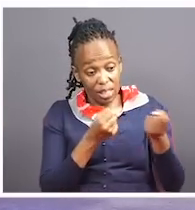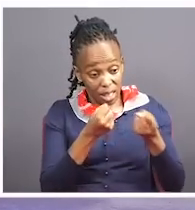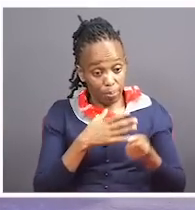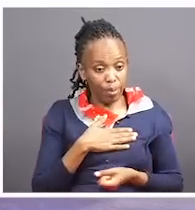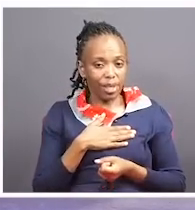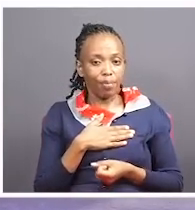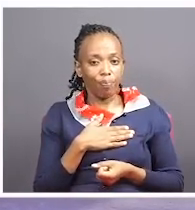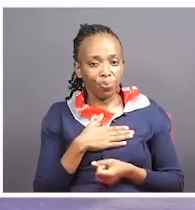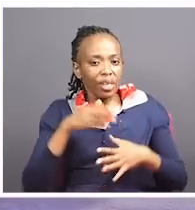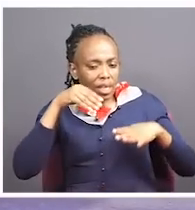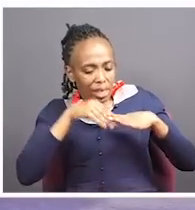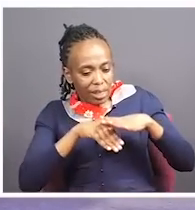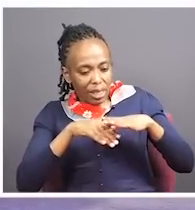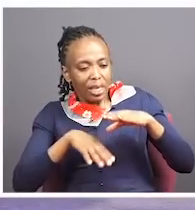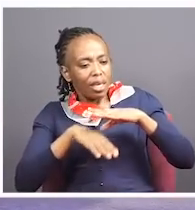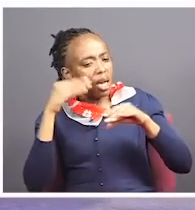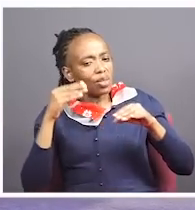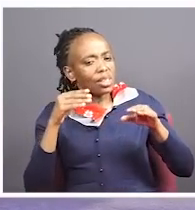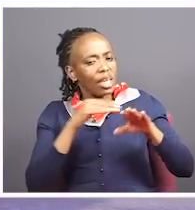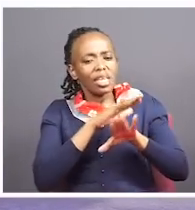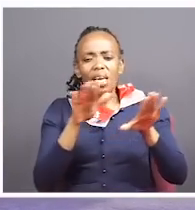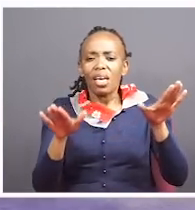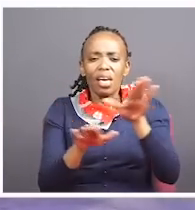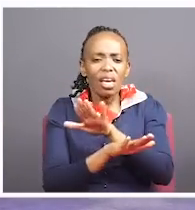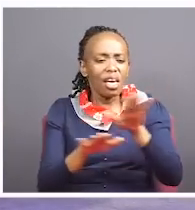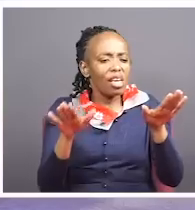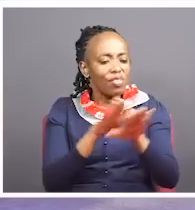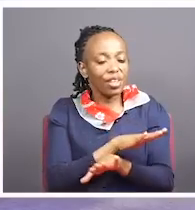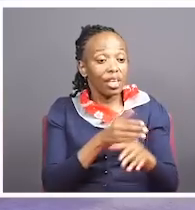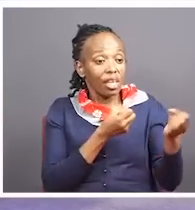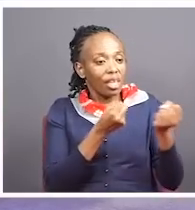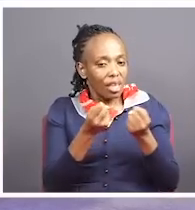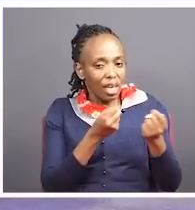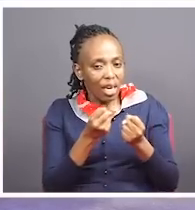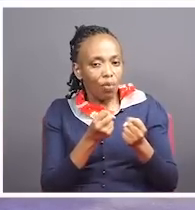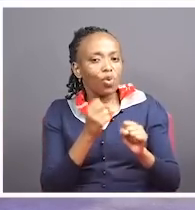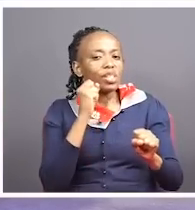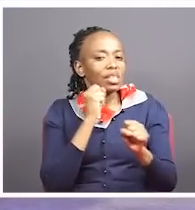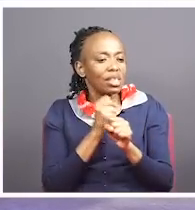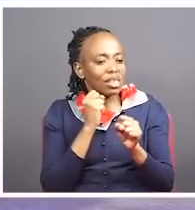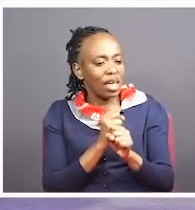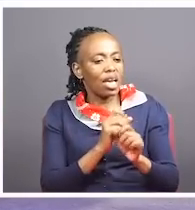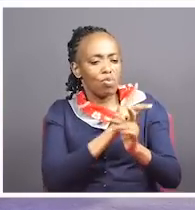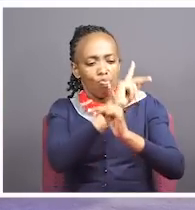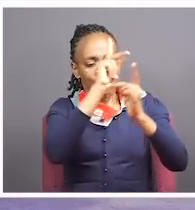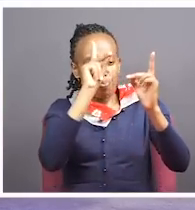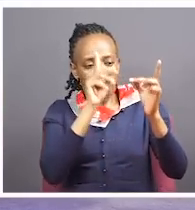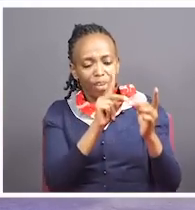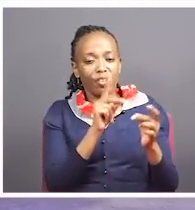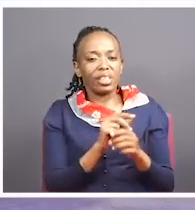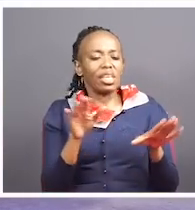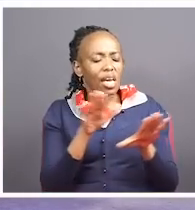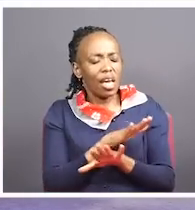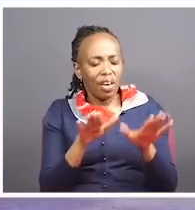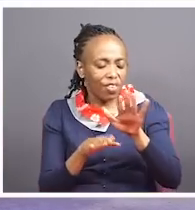car. Inside, outside, everything. The car was done to perfection.